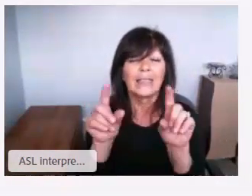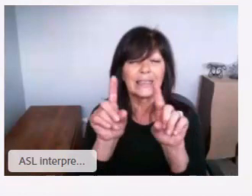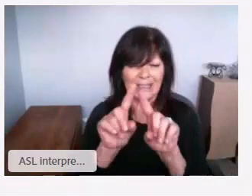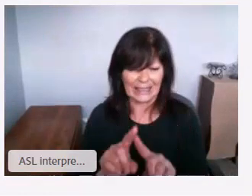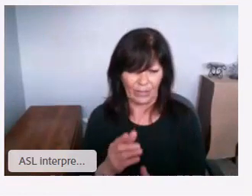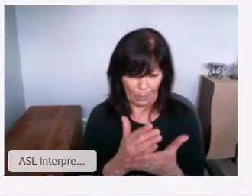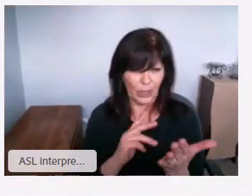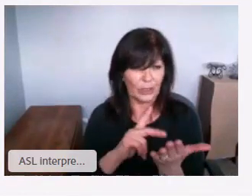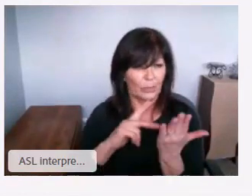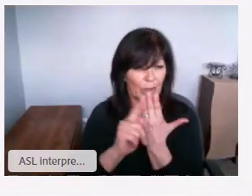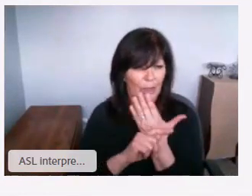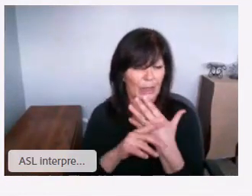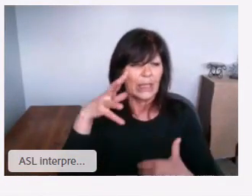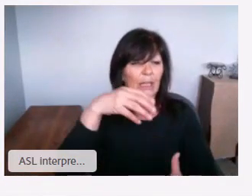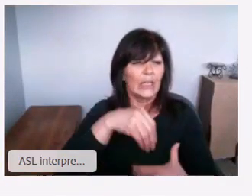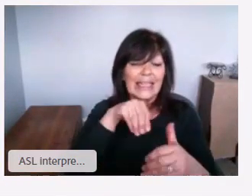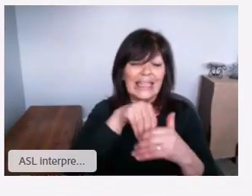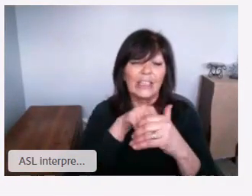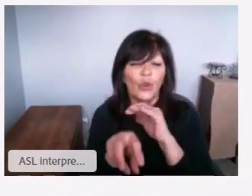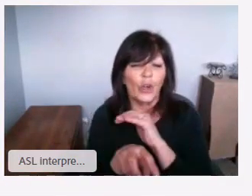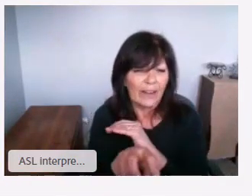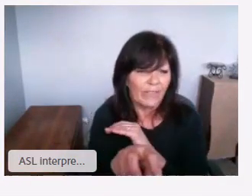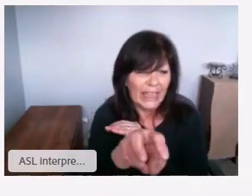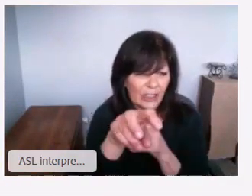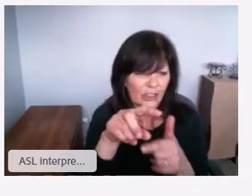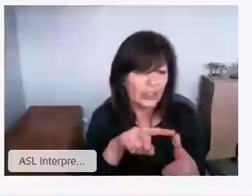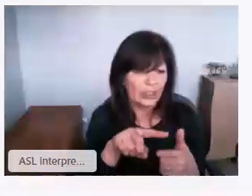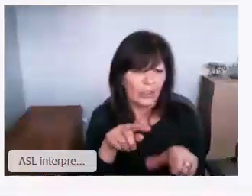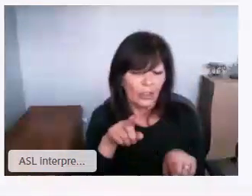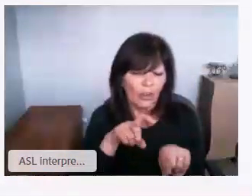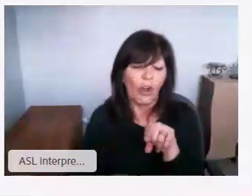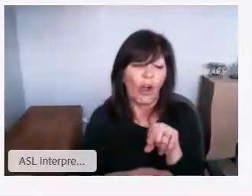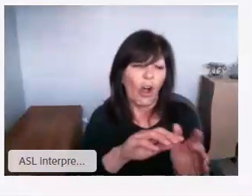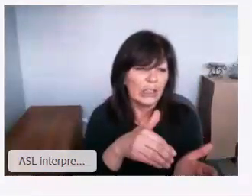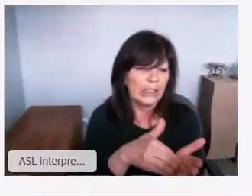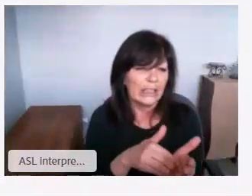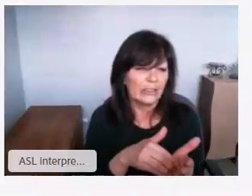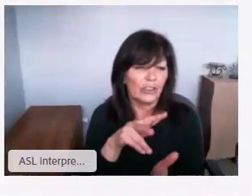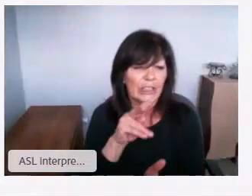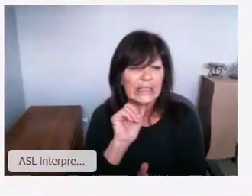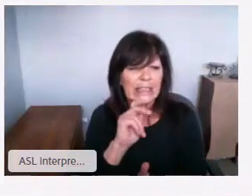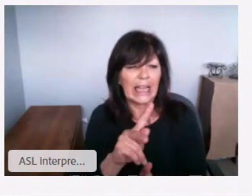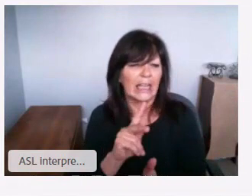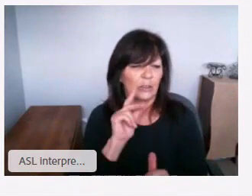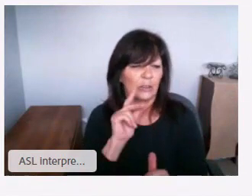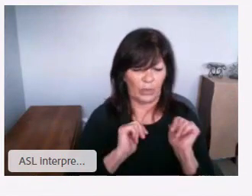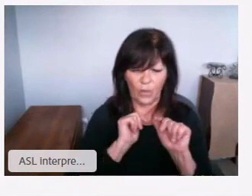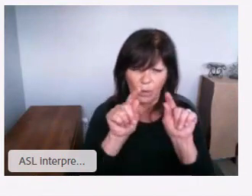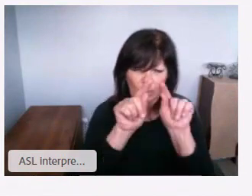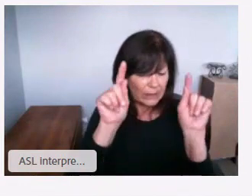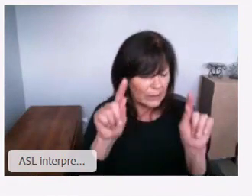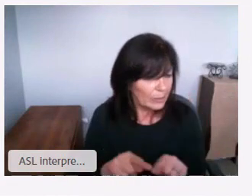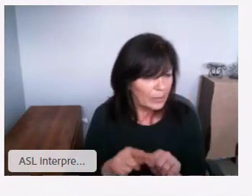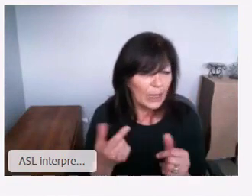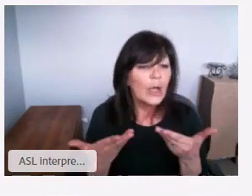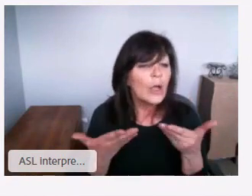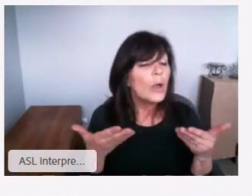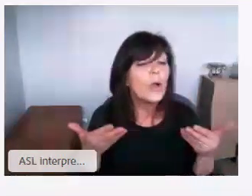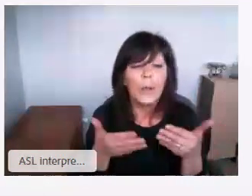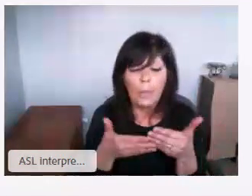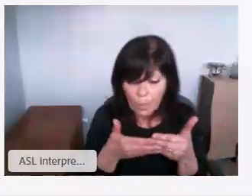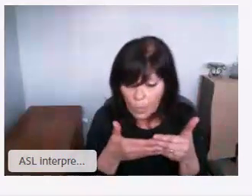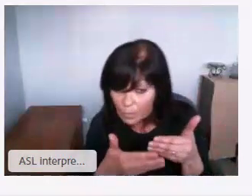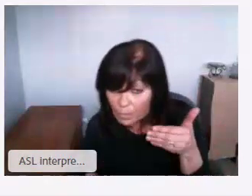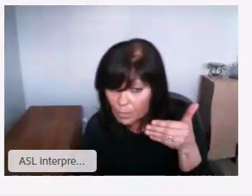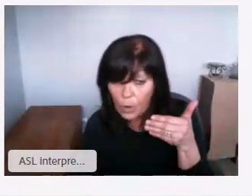of the project, including indoor navigation, our call center, kiosk, the performance dashboard, and others. Moving forward, we'll be looking